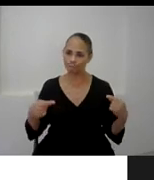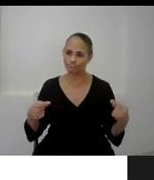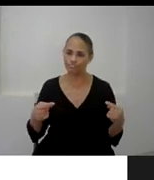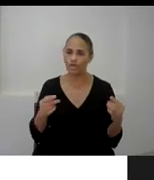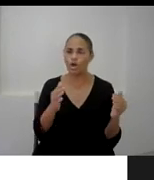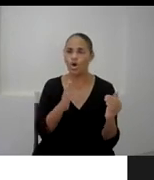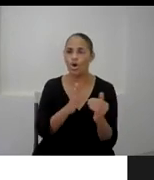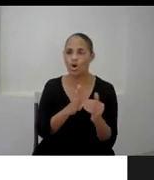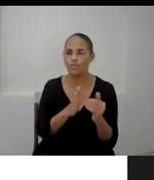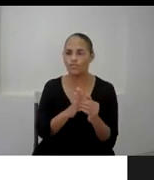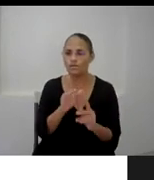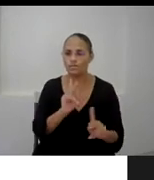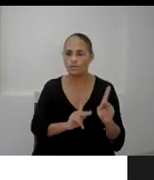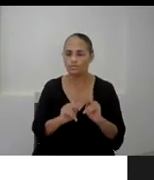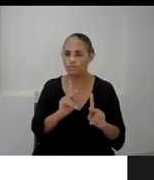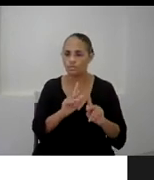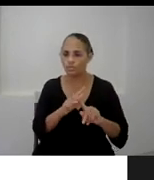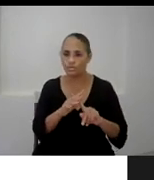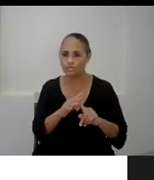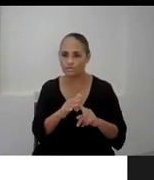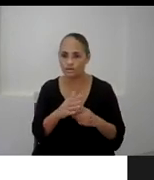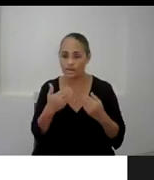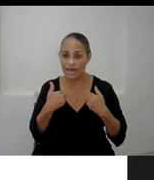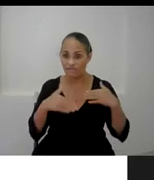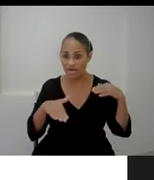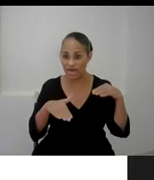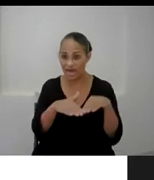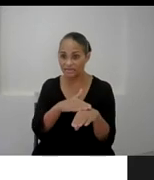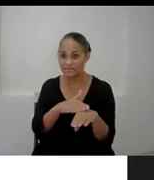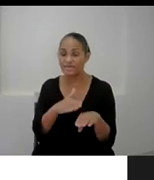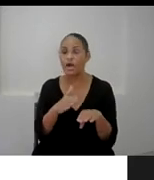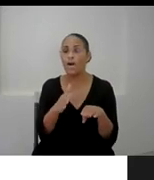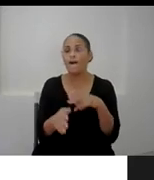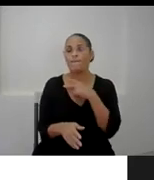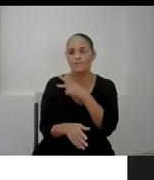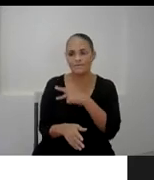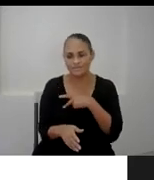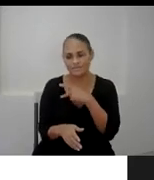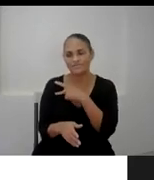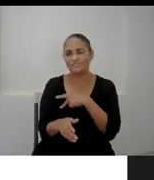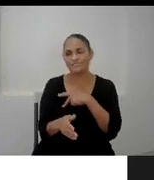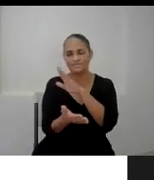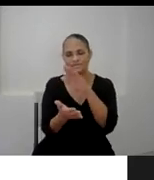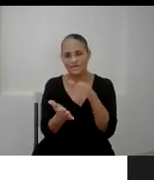not initially have access to person-centered planning.